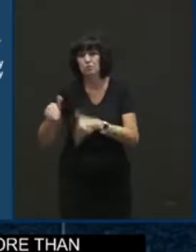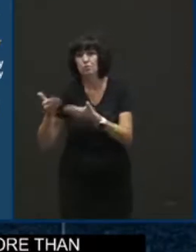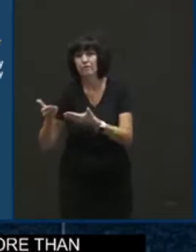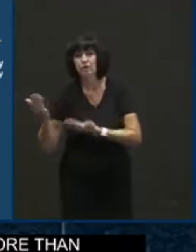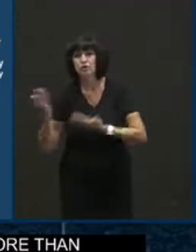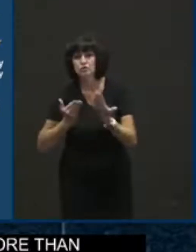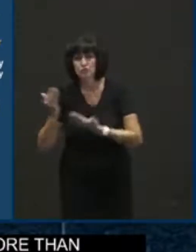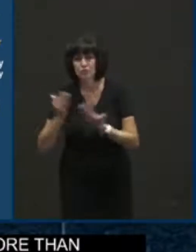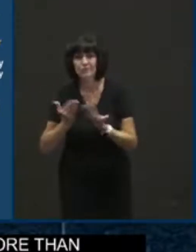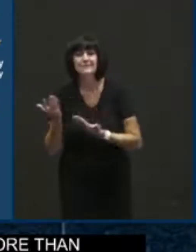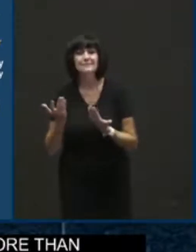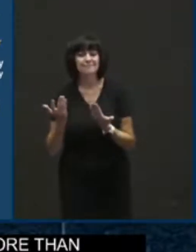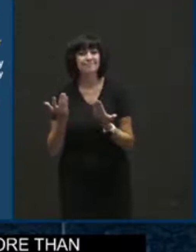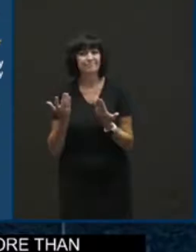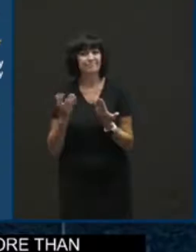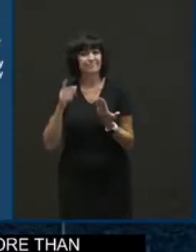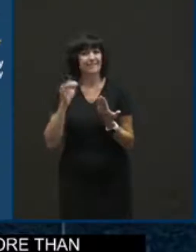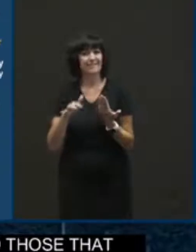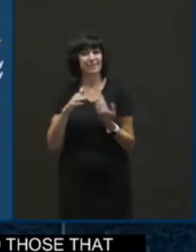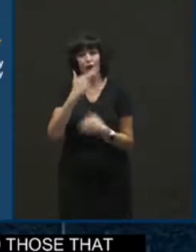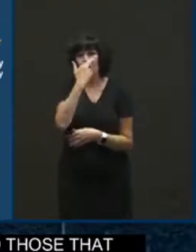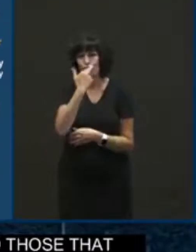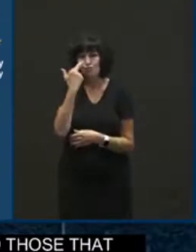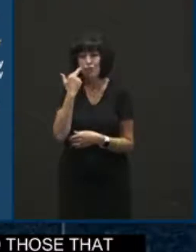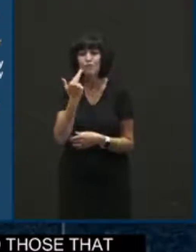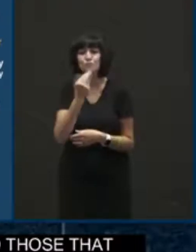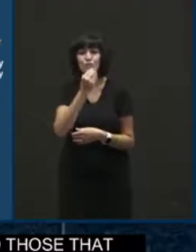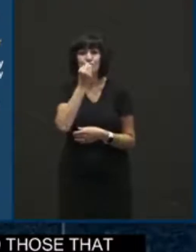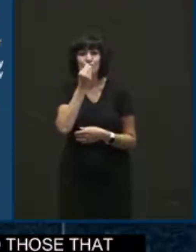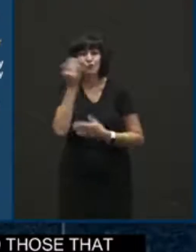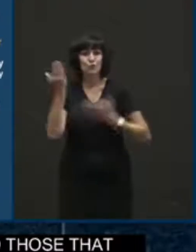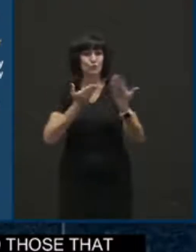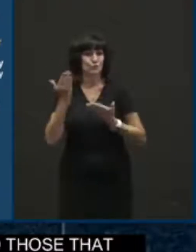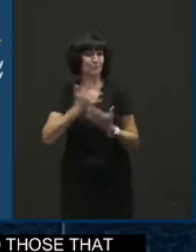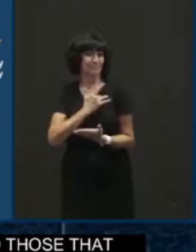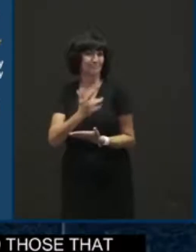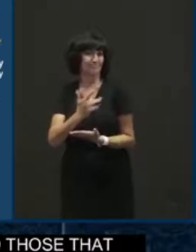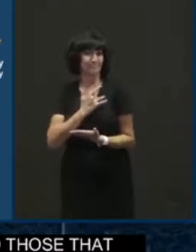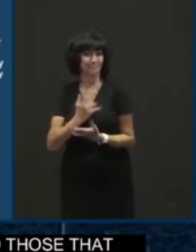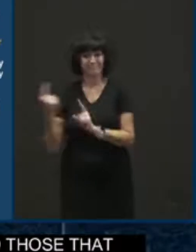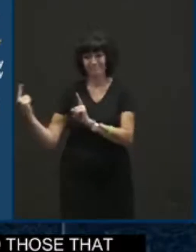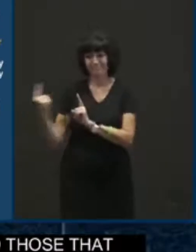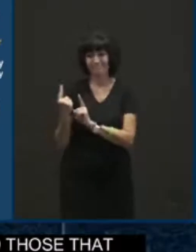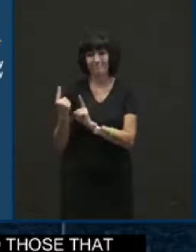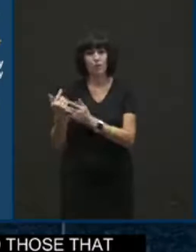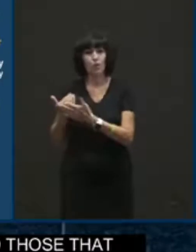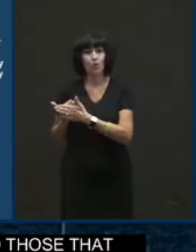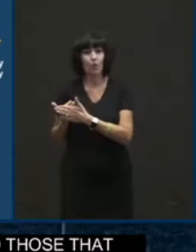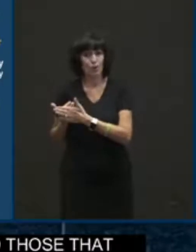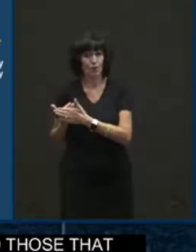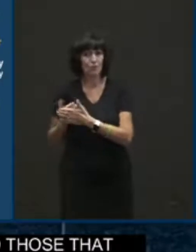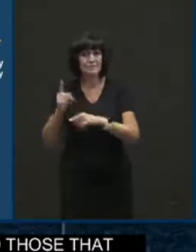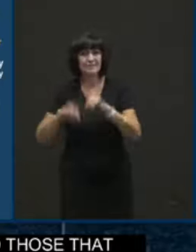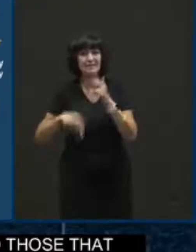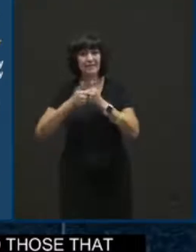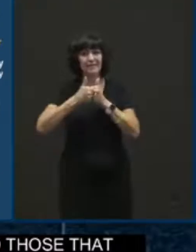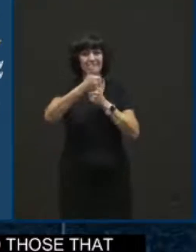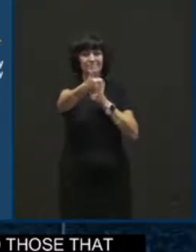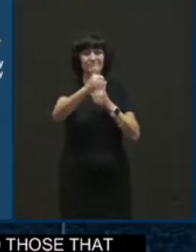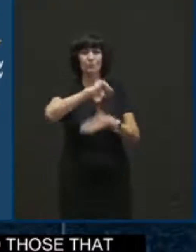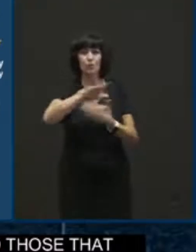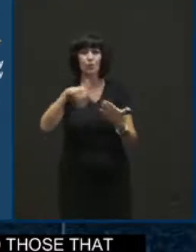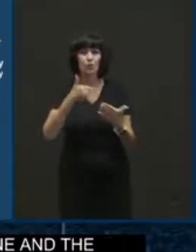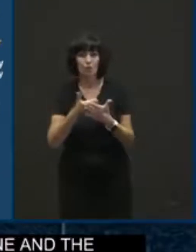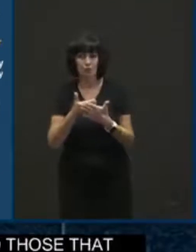to dine, and hospitality, food service, the like. 75% of the business and nonprofits that applied had